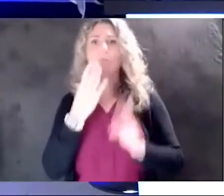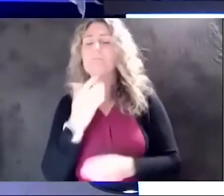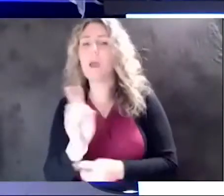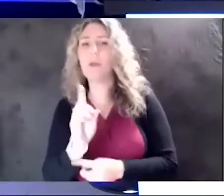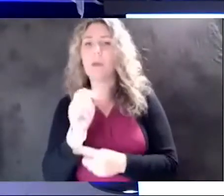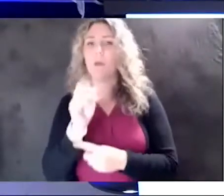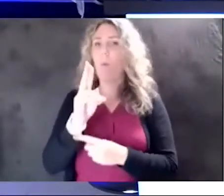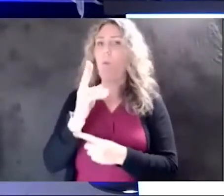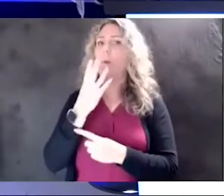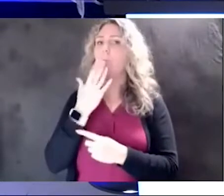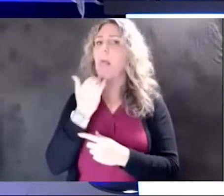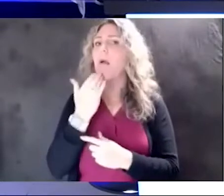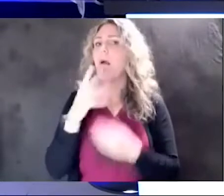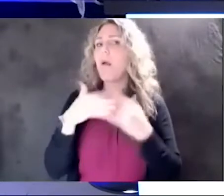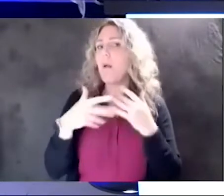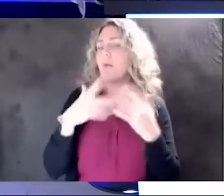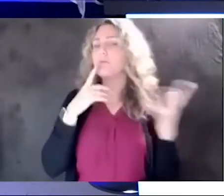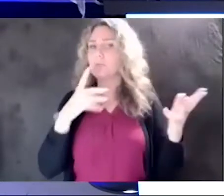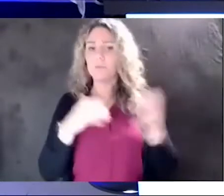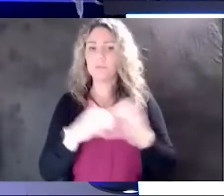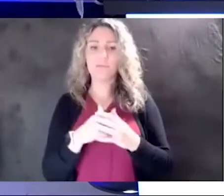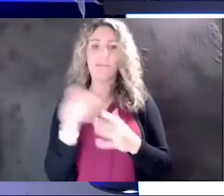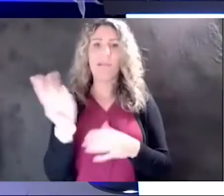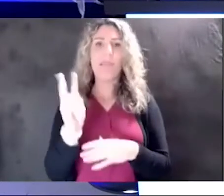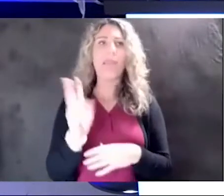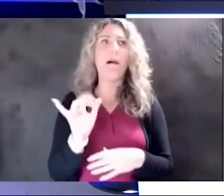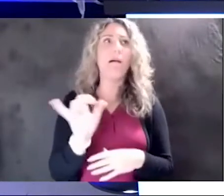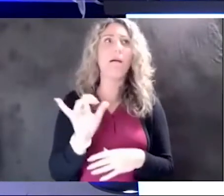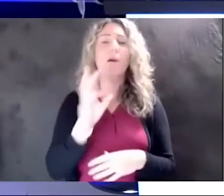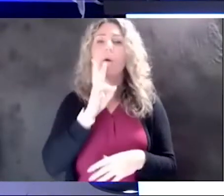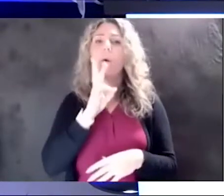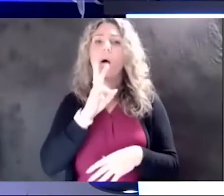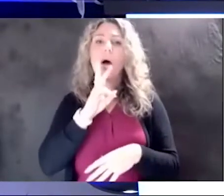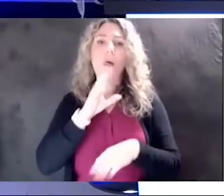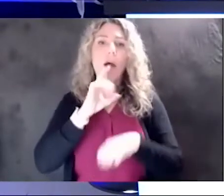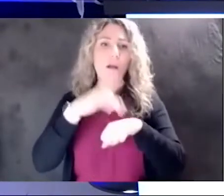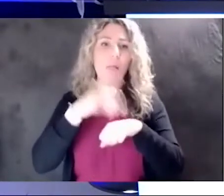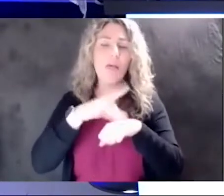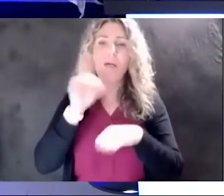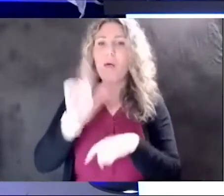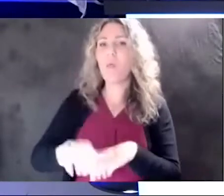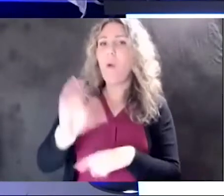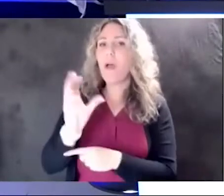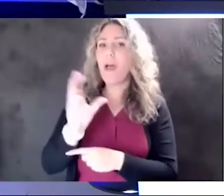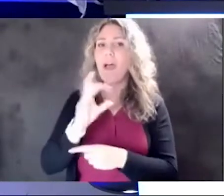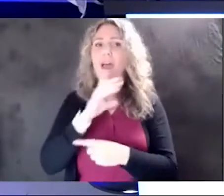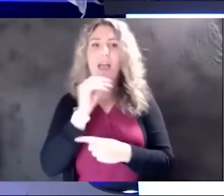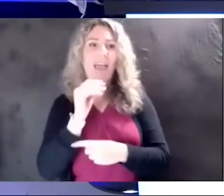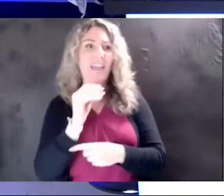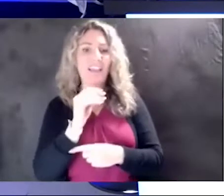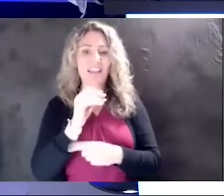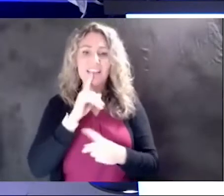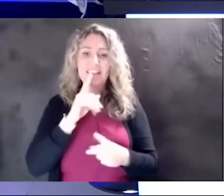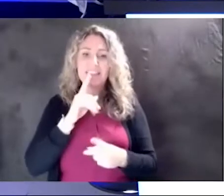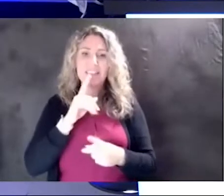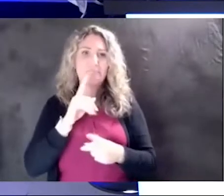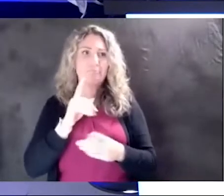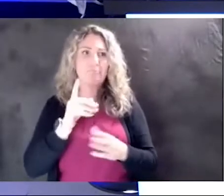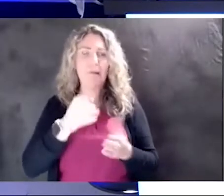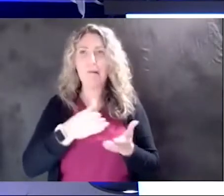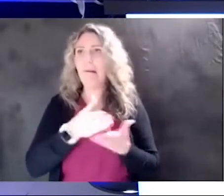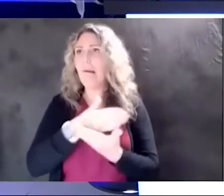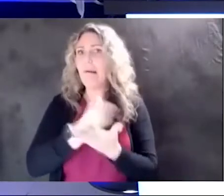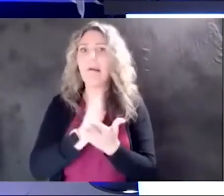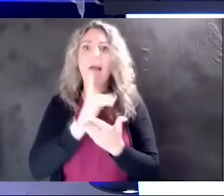that makes sense. But like watermelon, low-calorie food, if you're looking for weight loss, you can have a cup of watermelon for... I'm not giving up my onions.